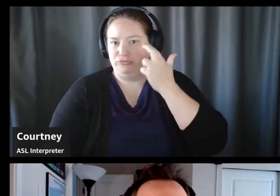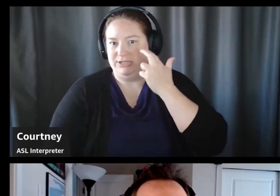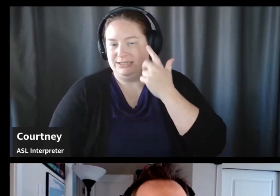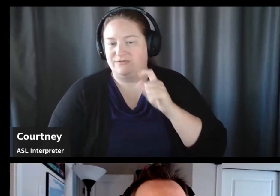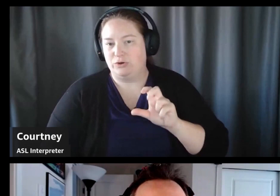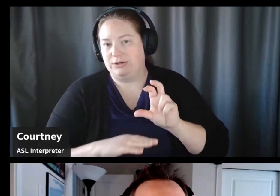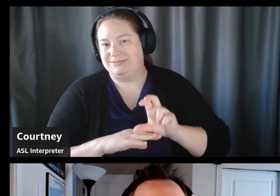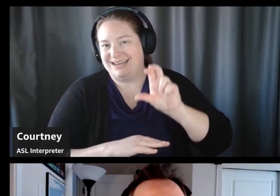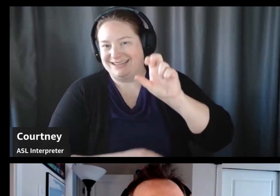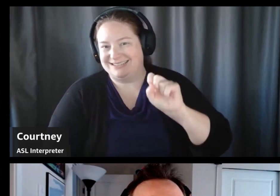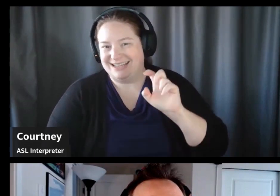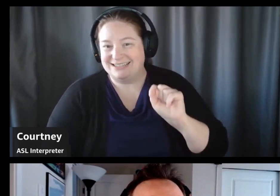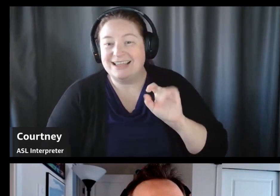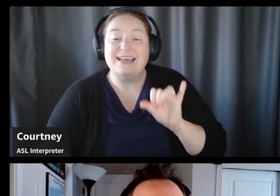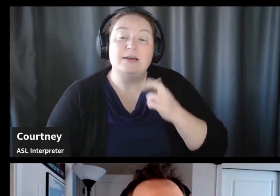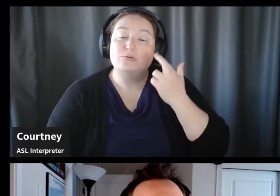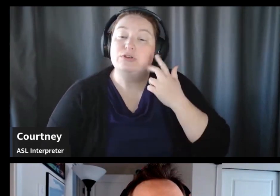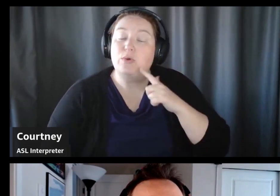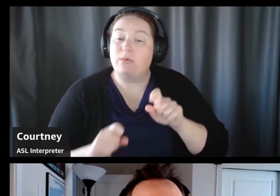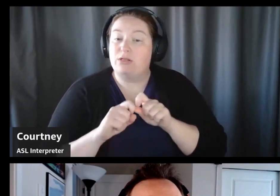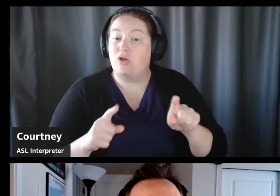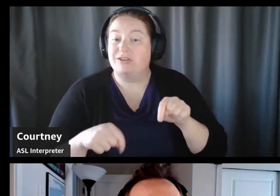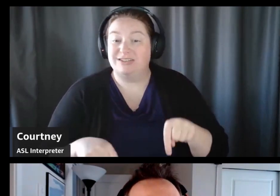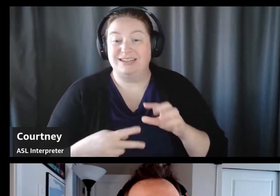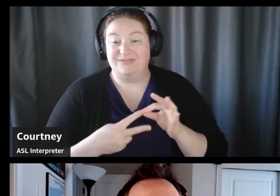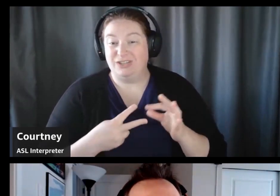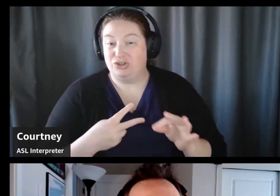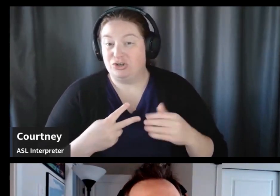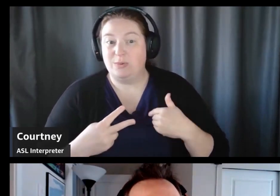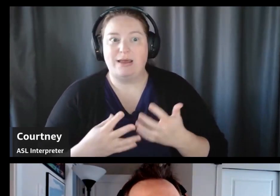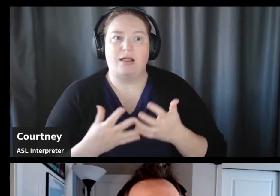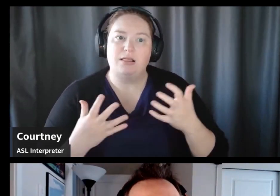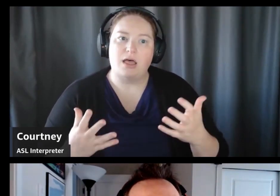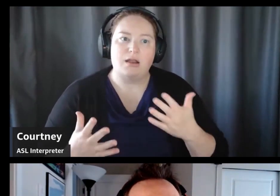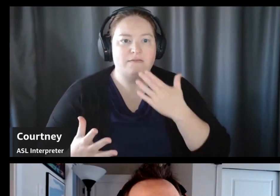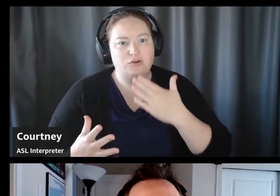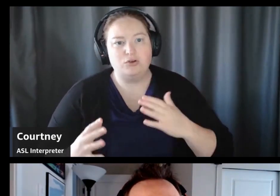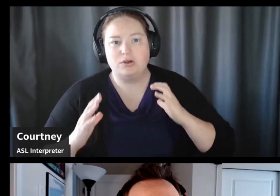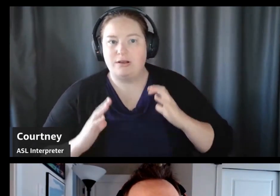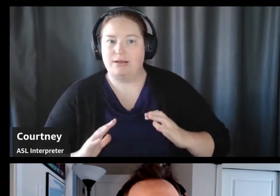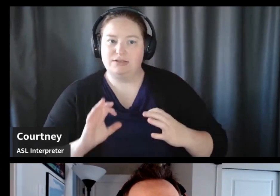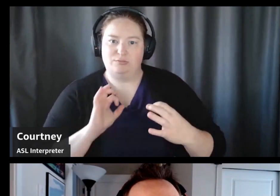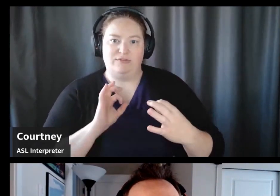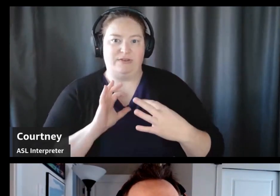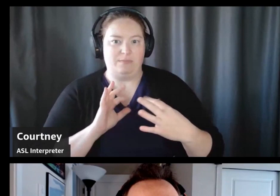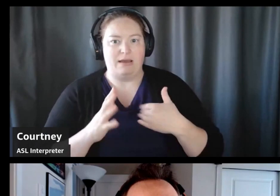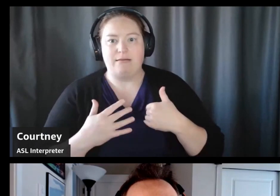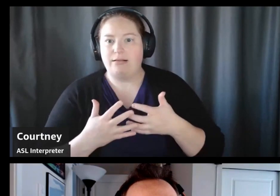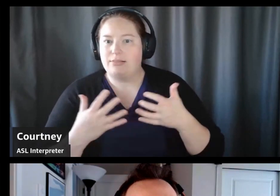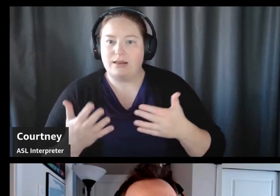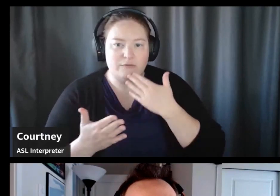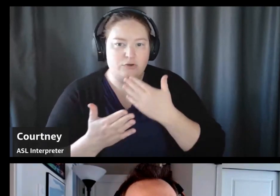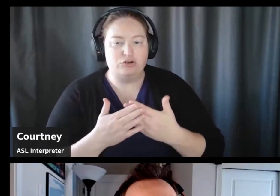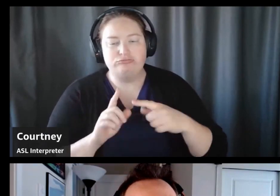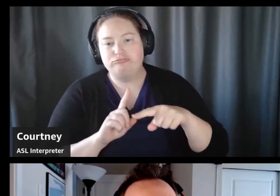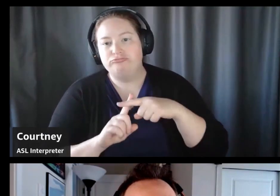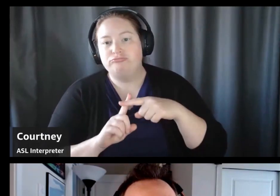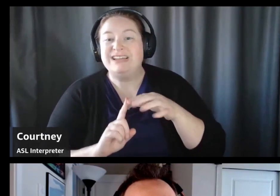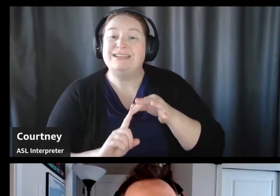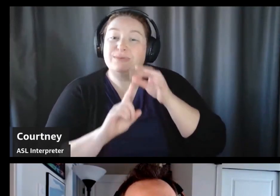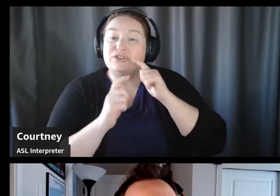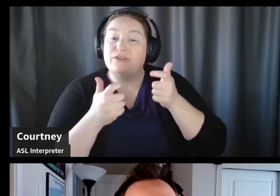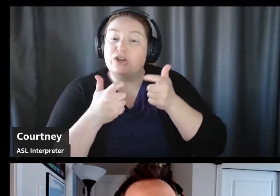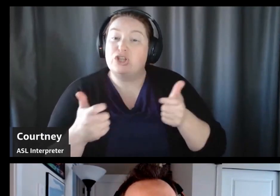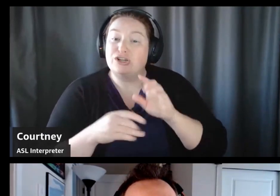So yeah, that's why we launched this feature. We had a lot of good customer feedback on this. Especially if you're a large enterprise who has